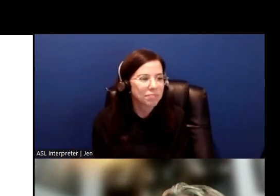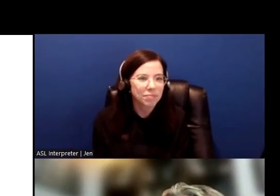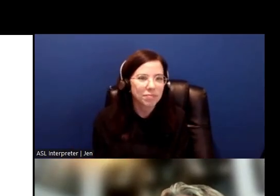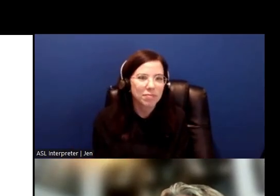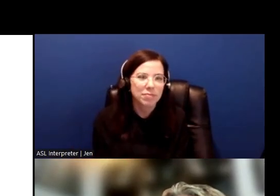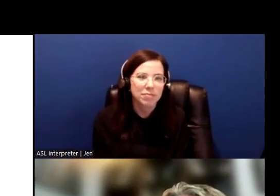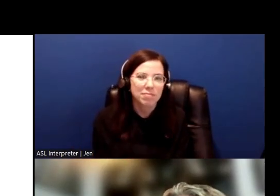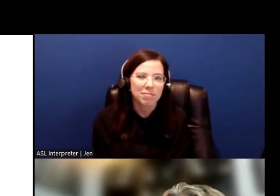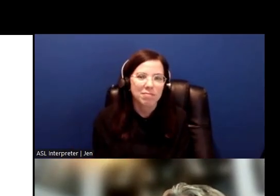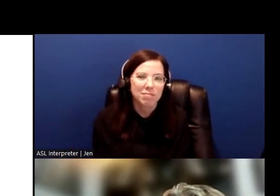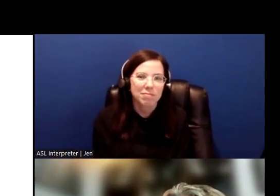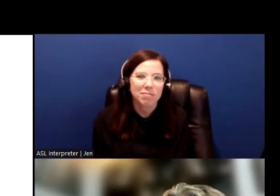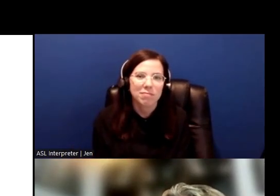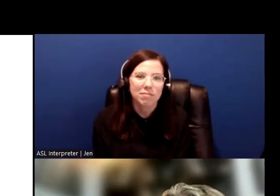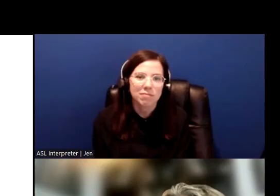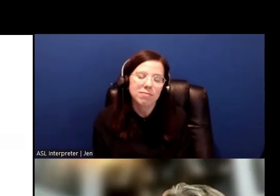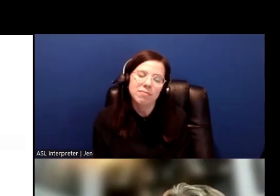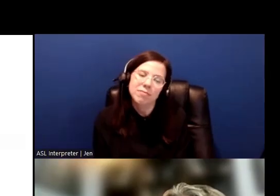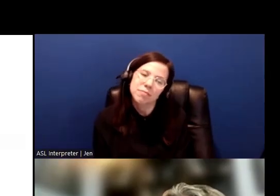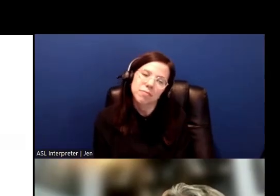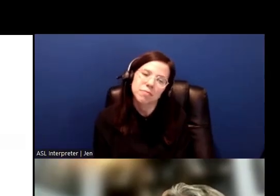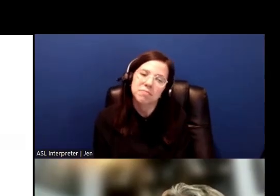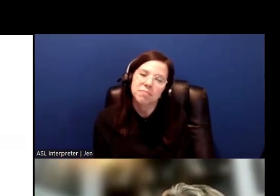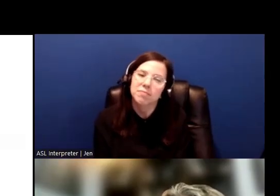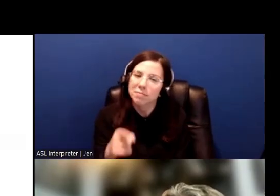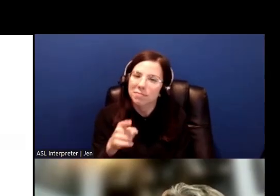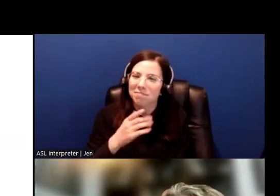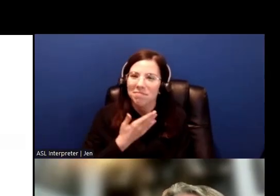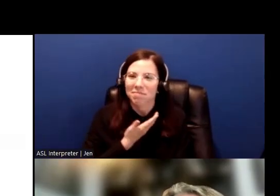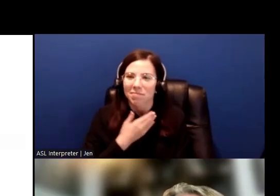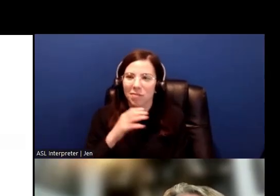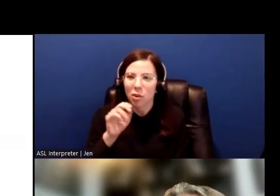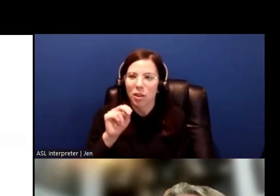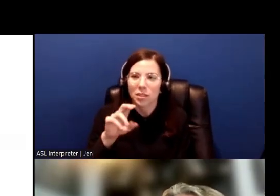a screenshot of NCVLI's website,